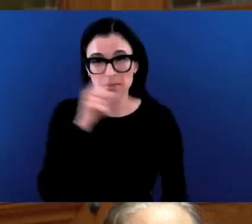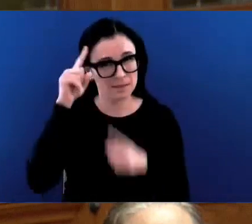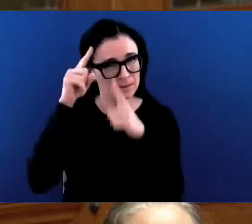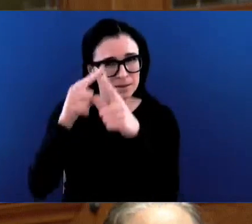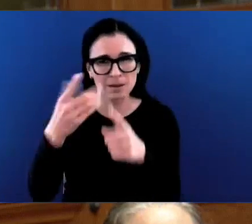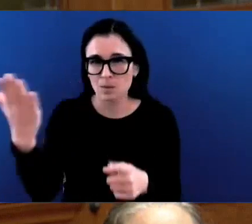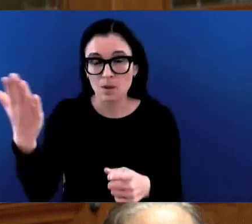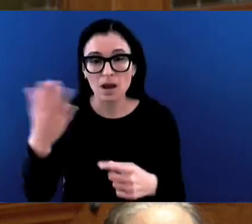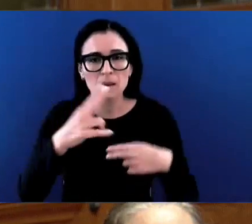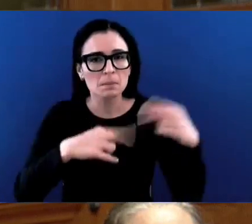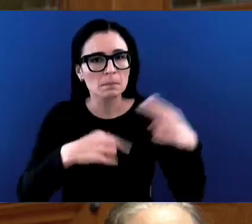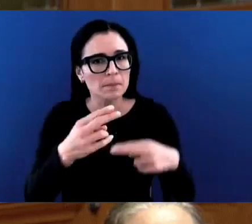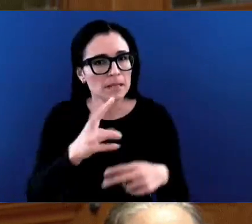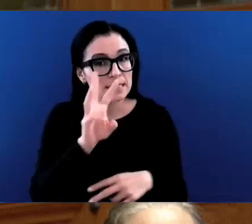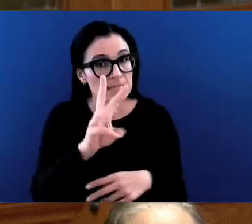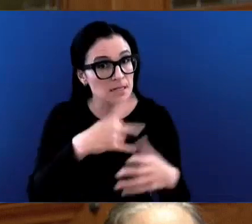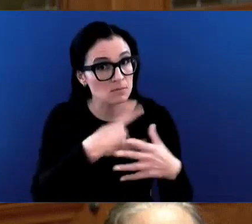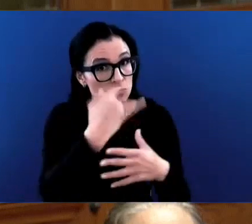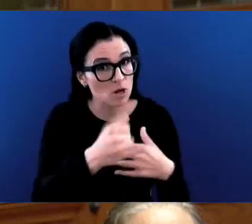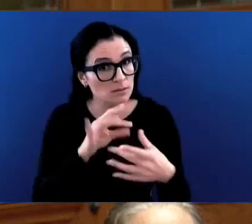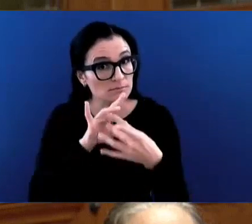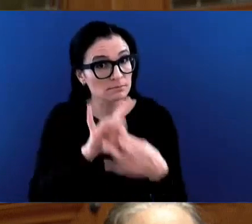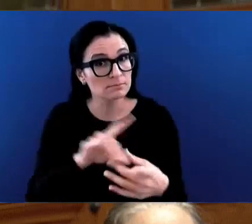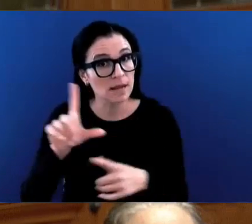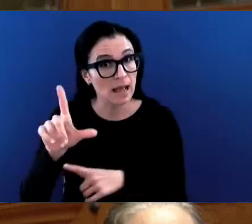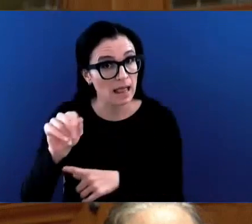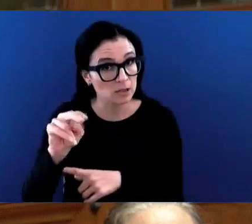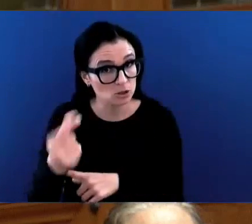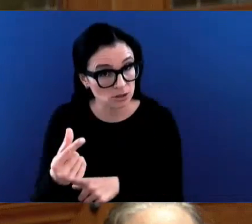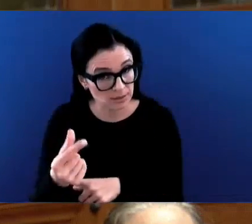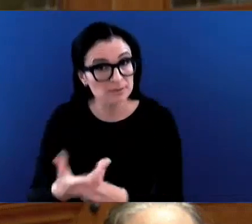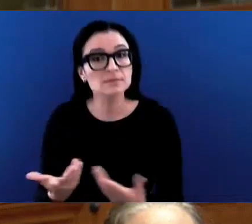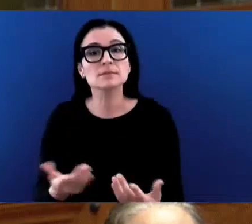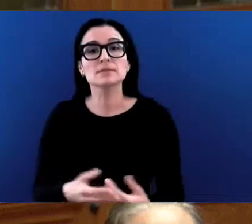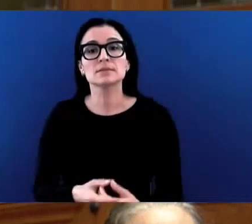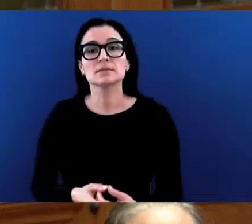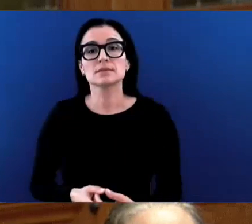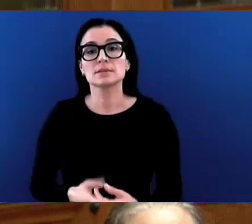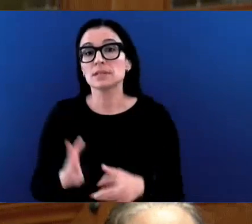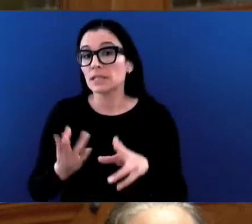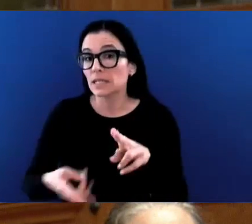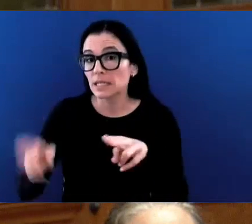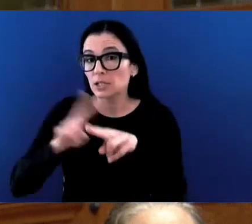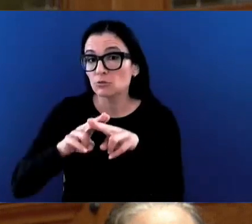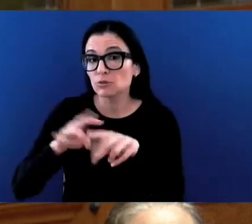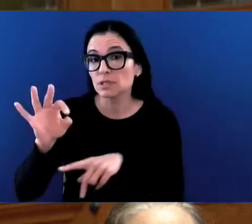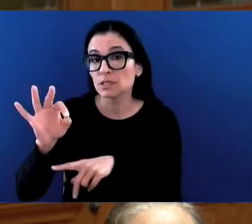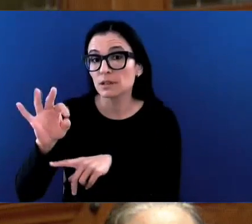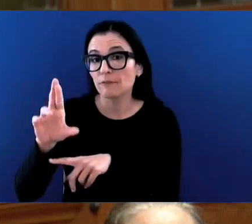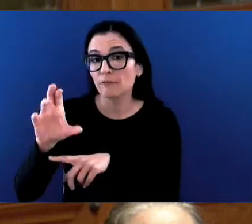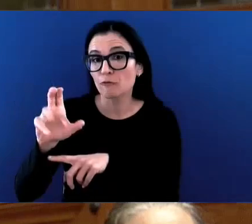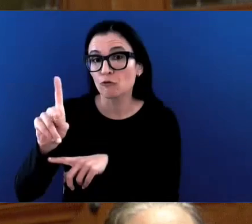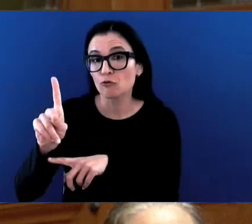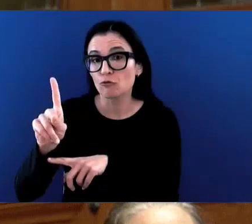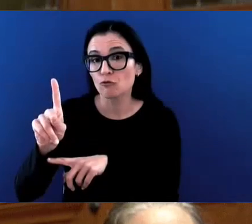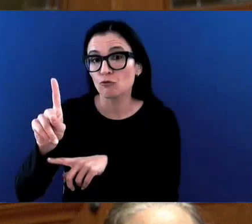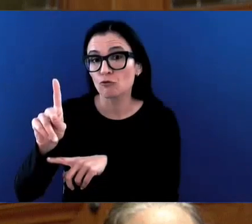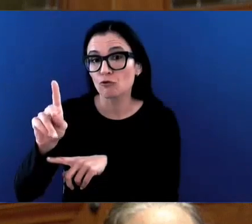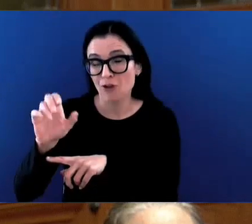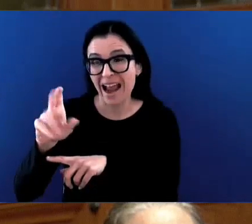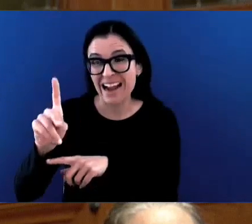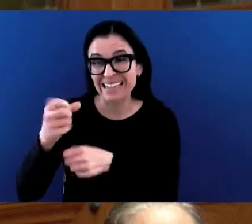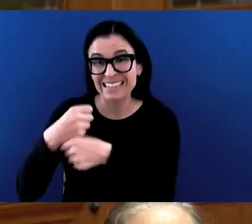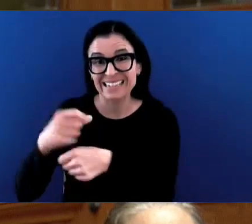gas production to supply these projects will make it impossible to meet our goals. And it will make us